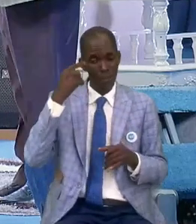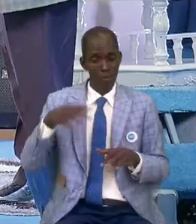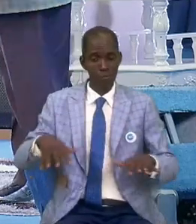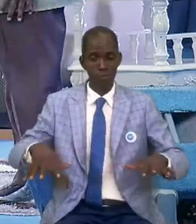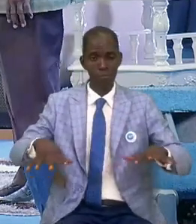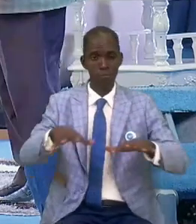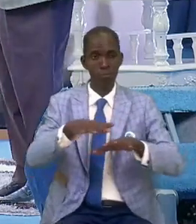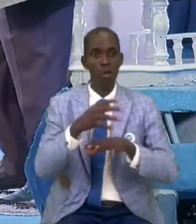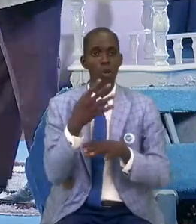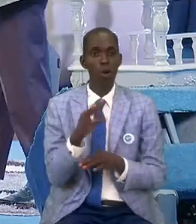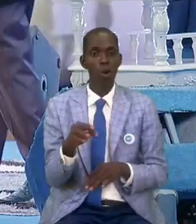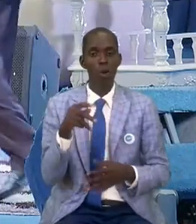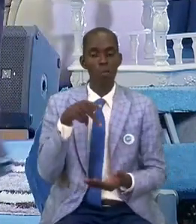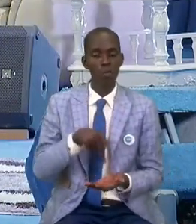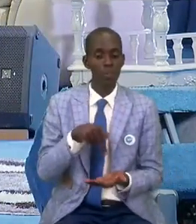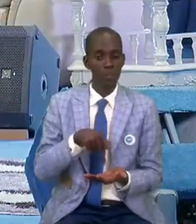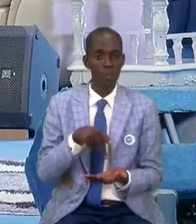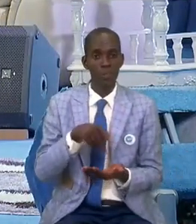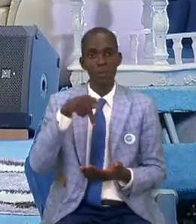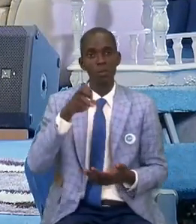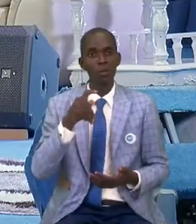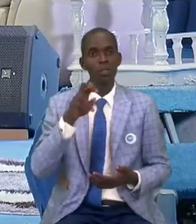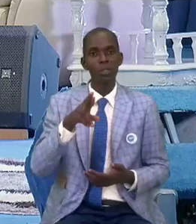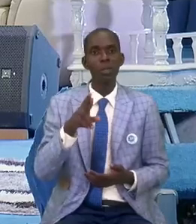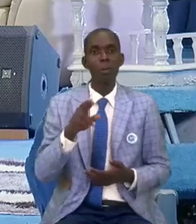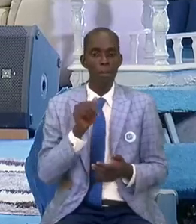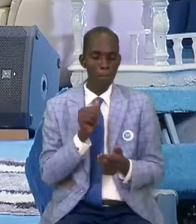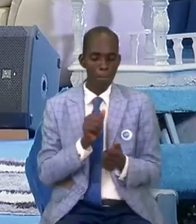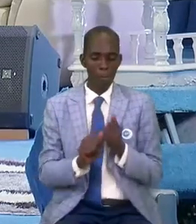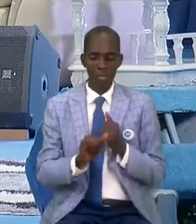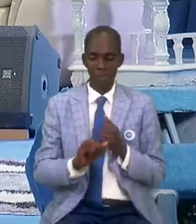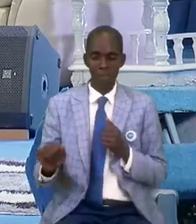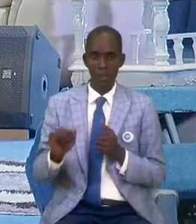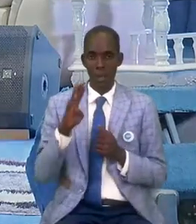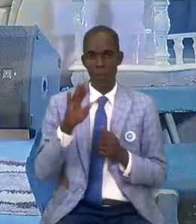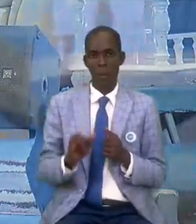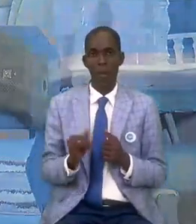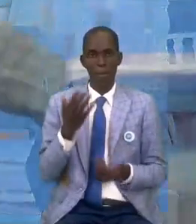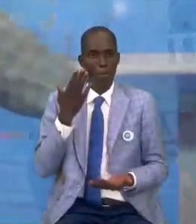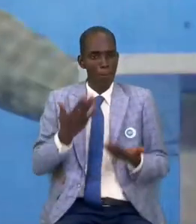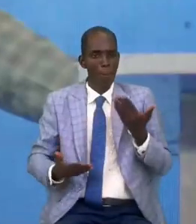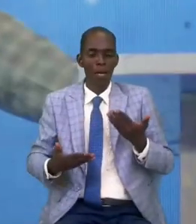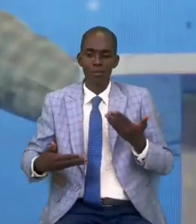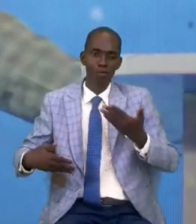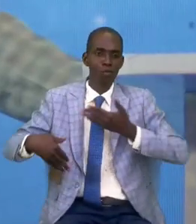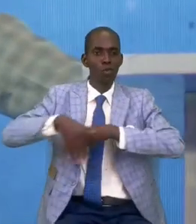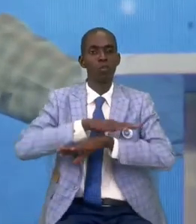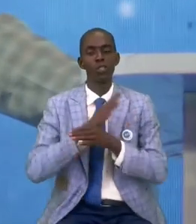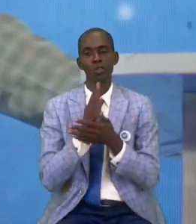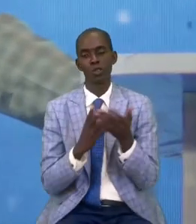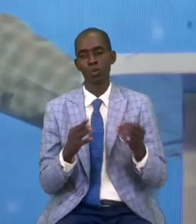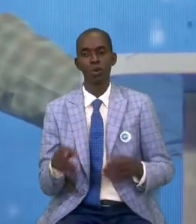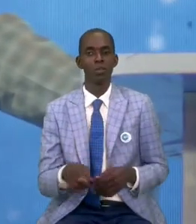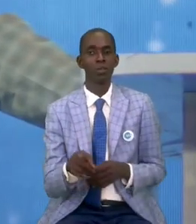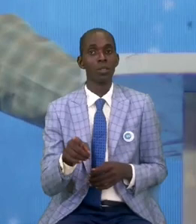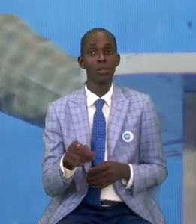At the least, the shadow of Peter. They said, you don't even have to touch any of them. We know